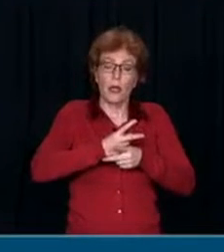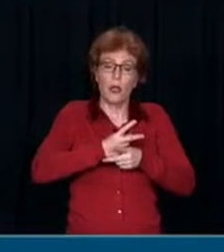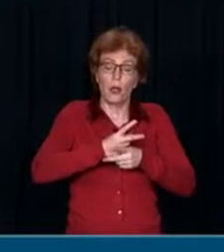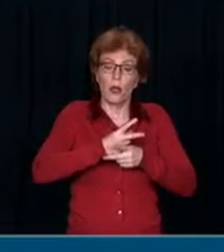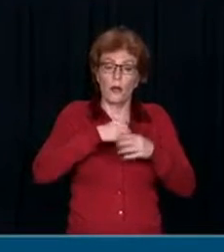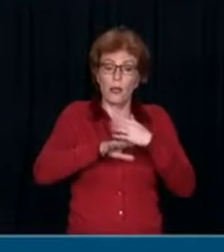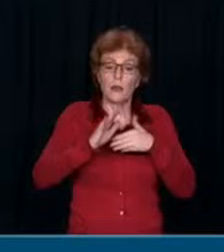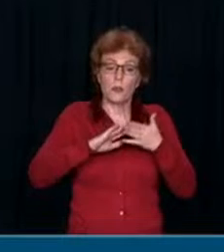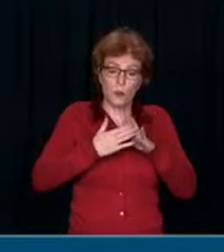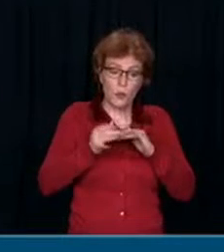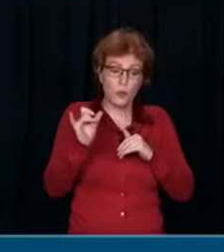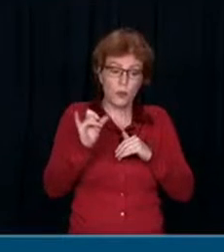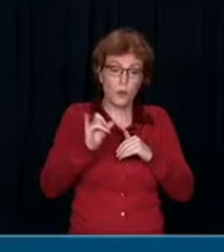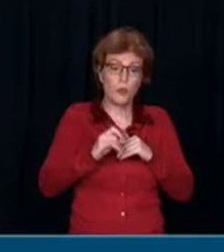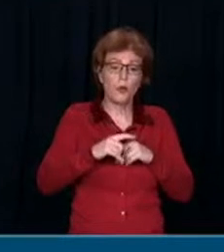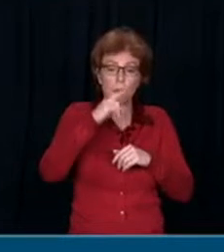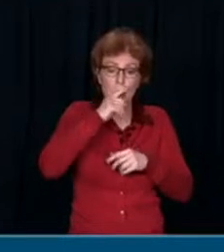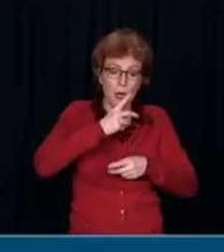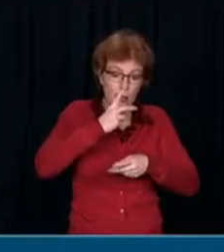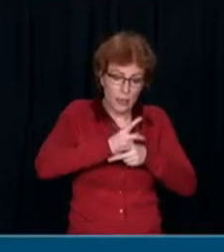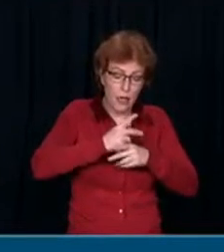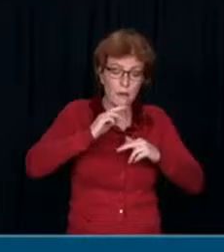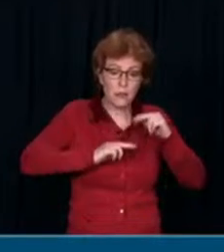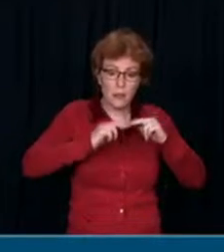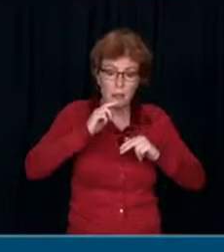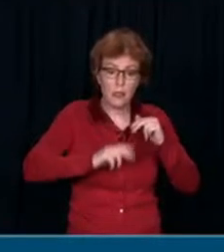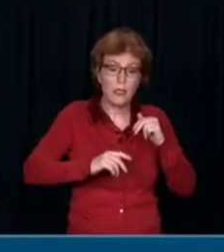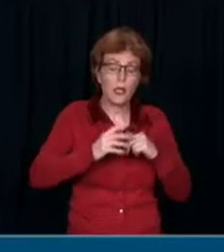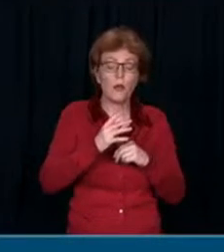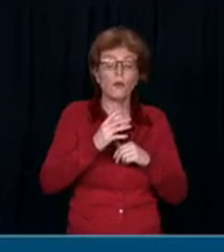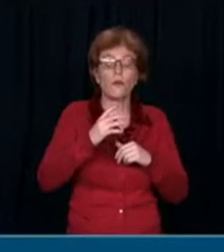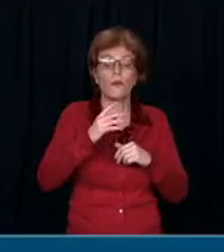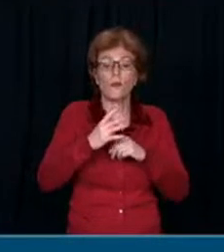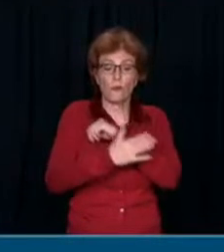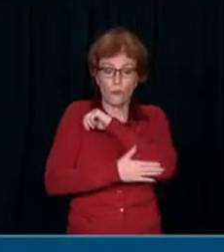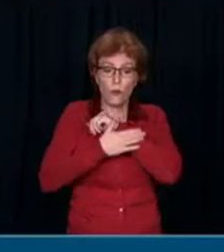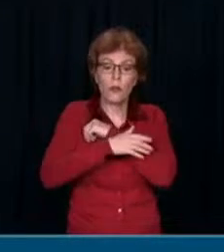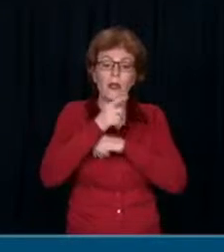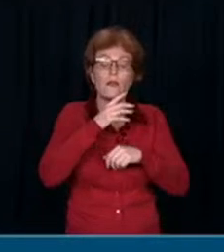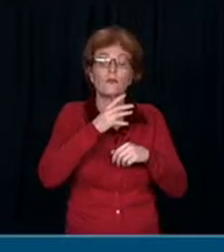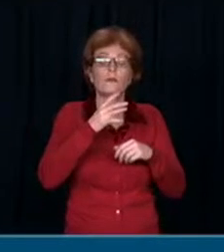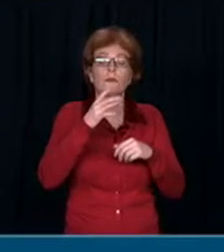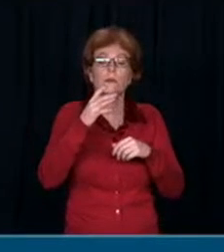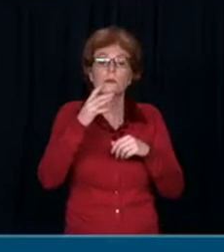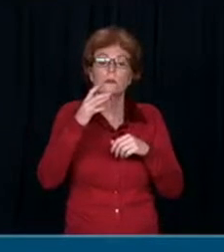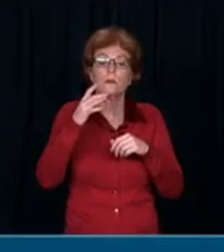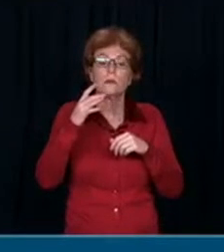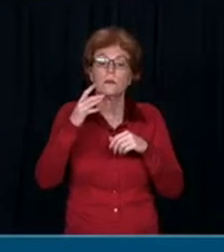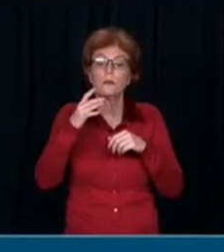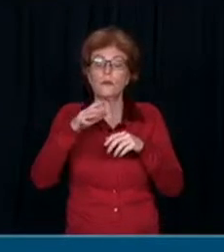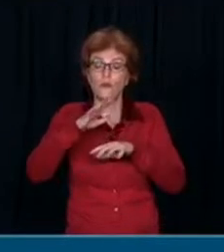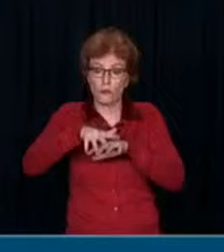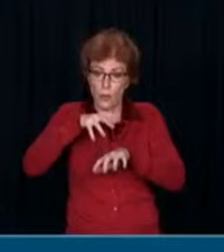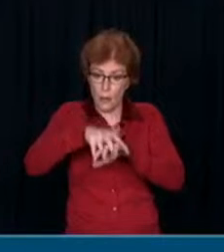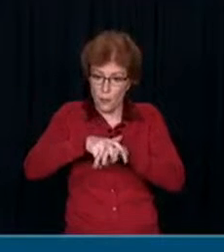communities. Child care facilities in rural and tribal communities is needed. And once we were able to bring in